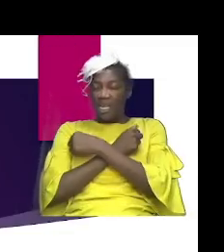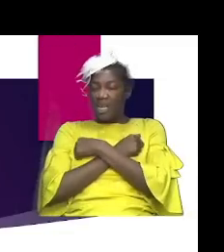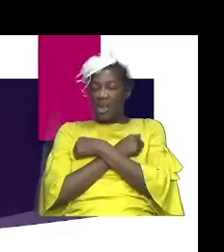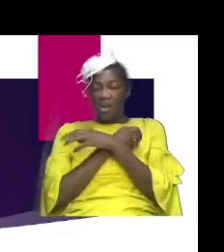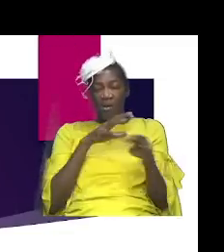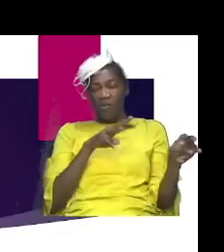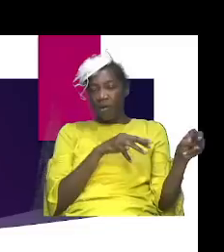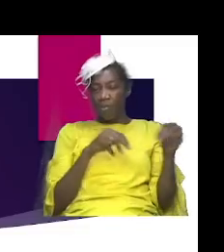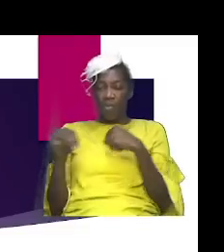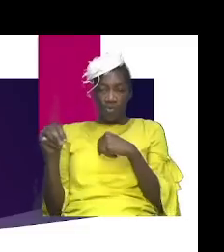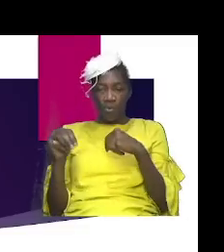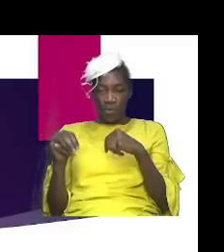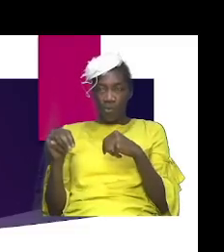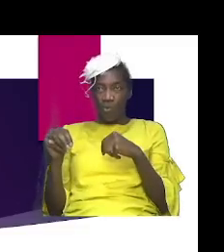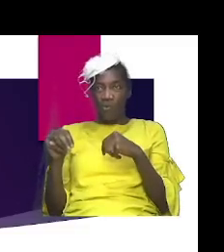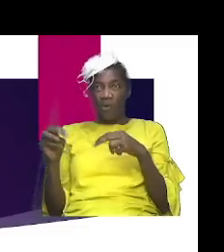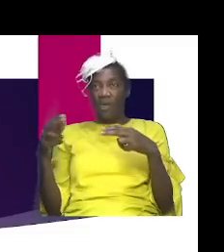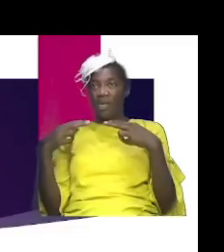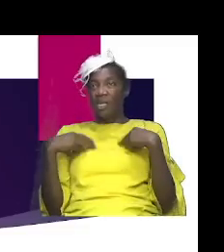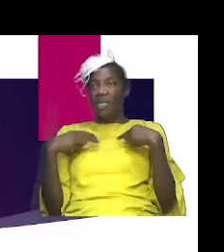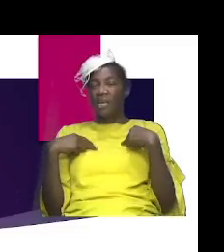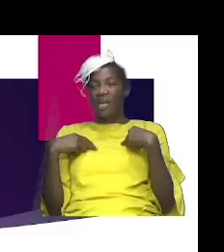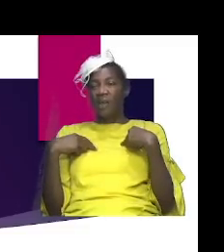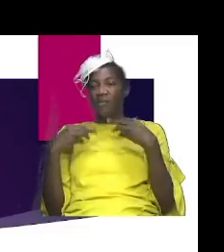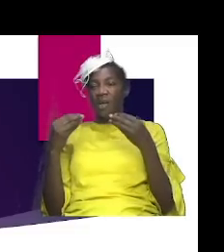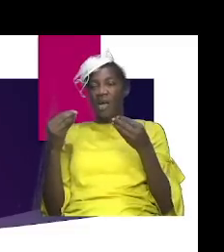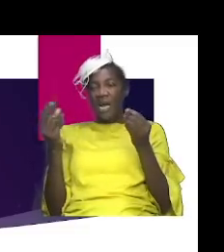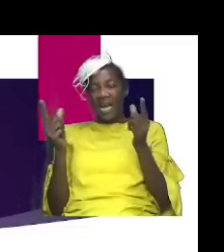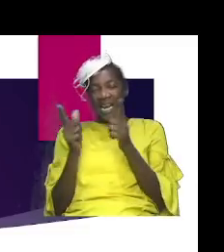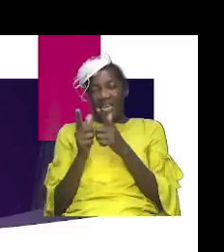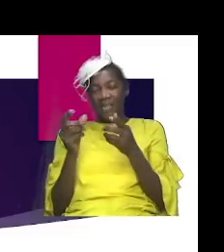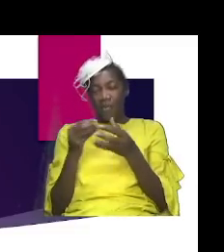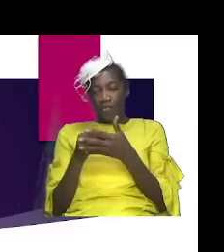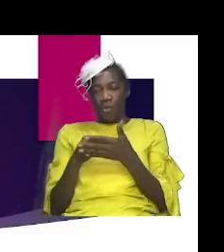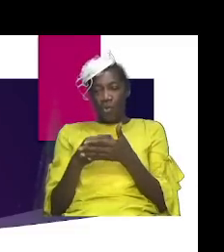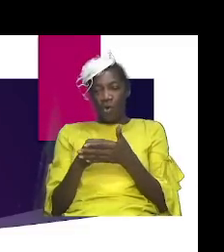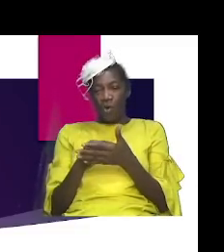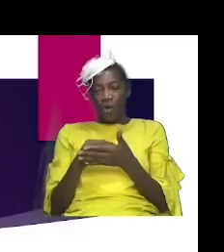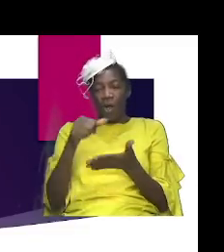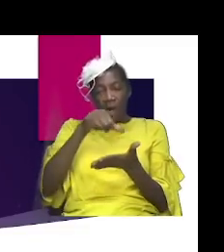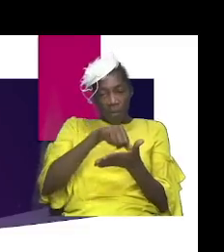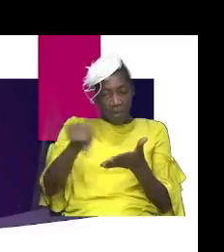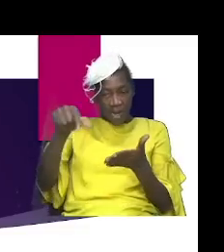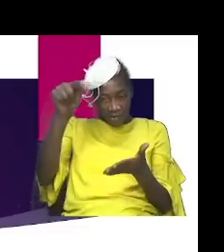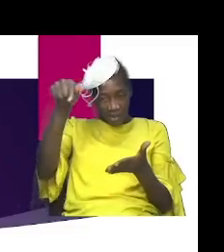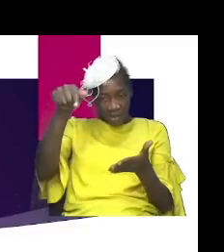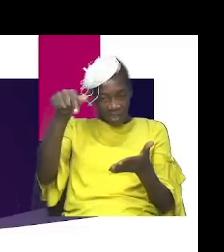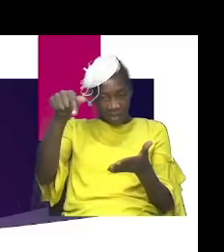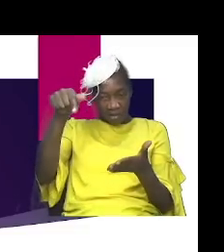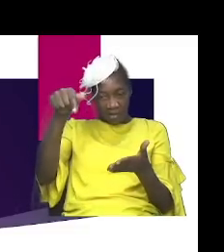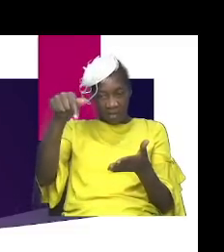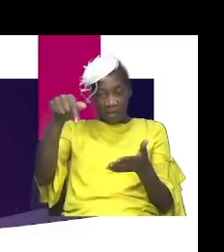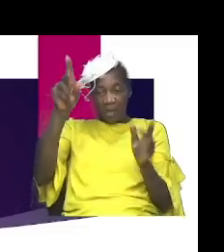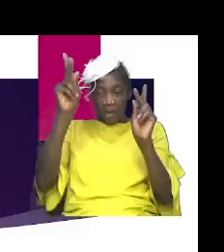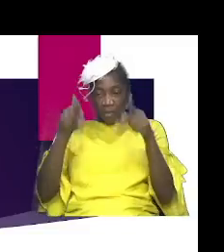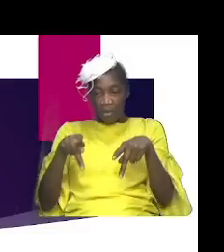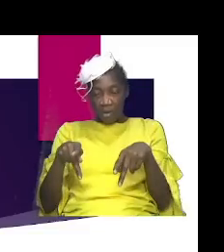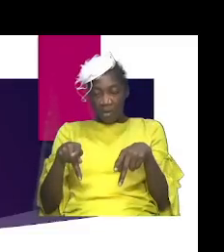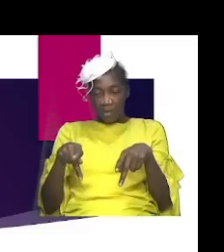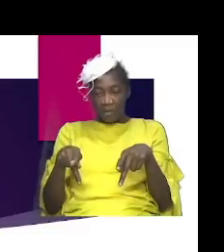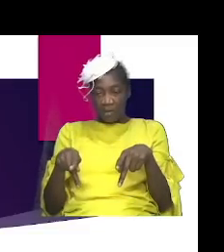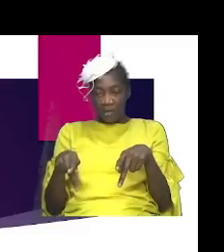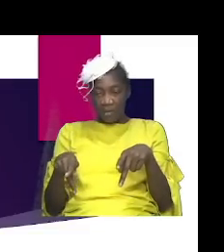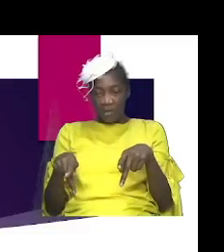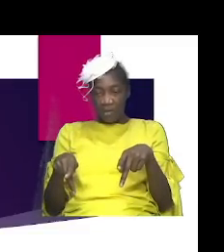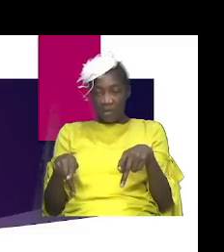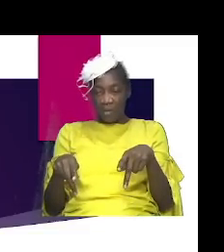moved, and we have an extra and we say, let me buy this for this guy or this girl. You know, even though we can, yes,